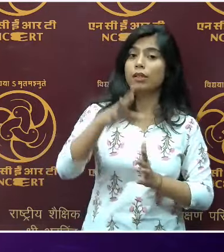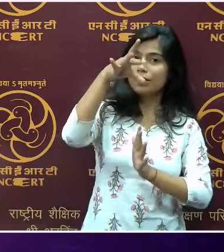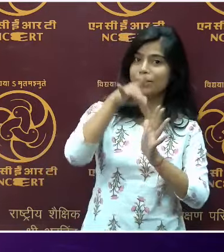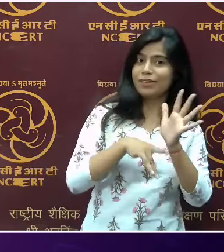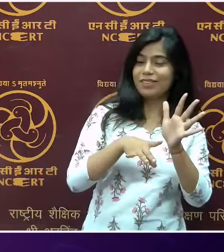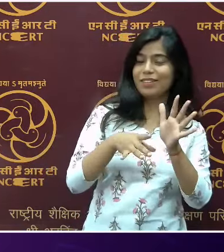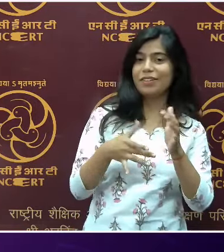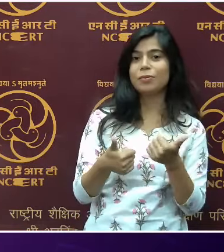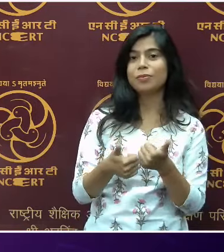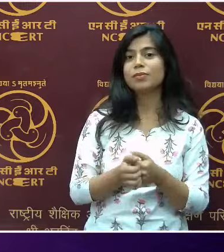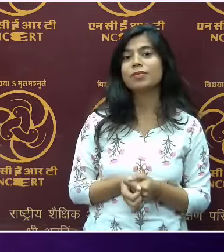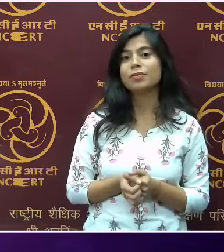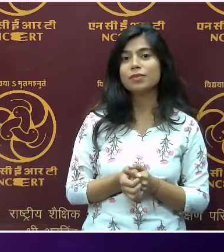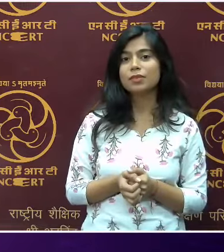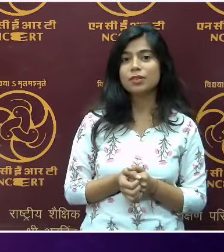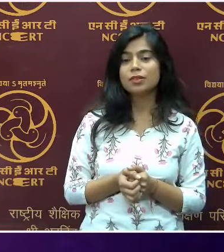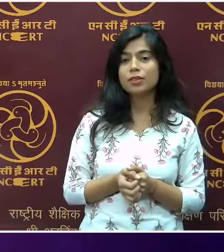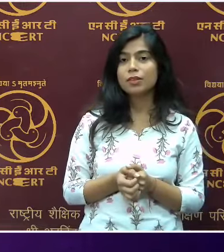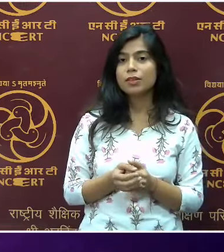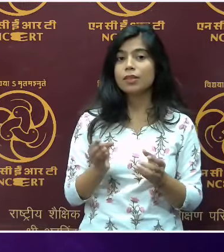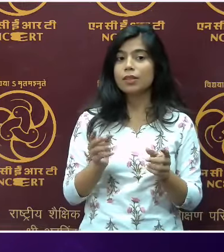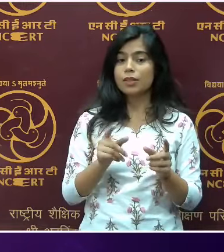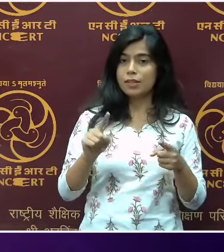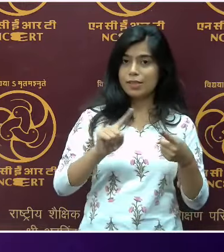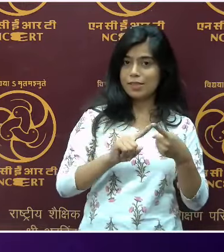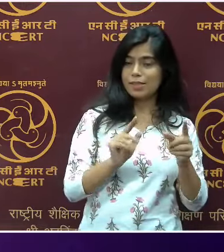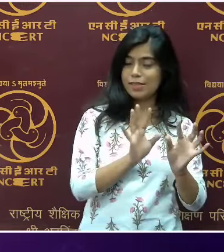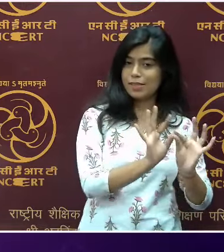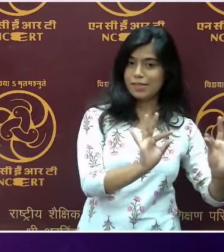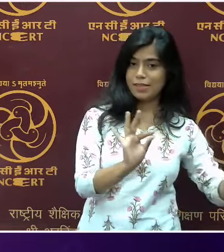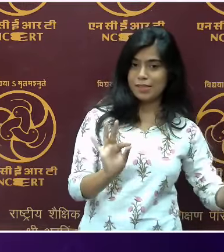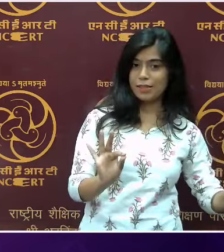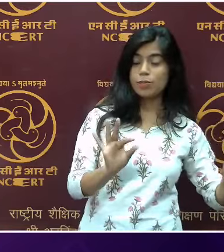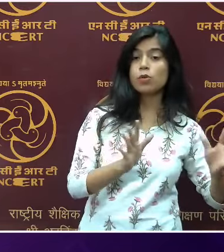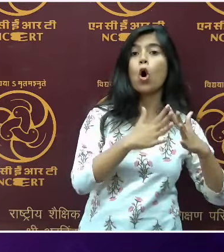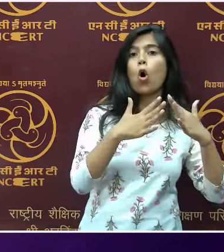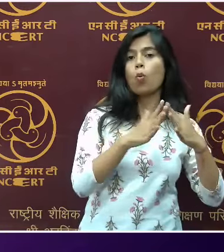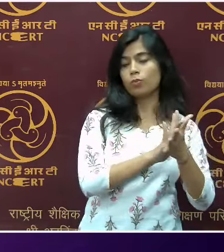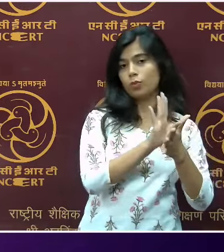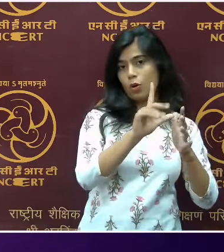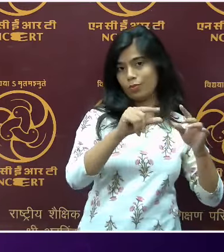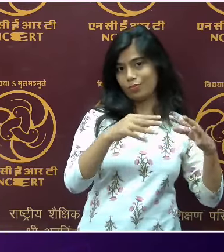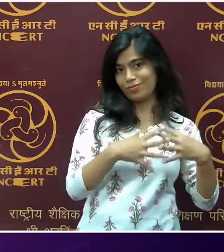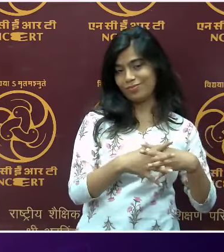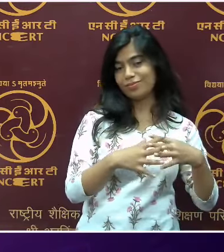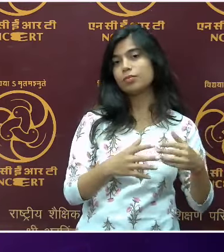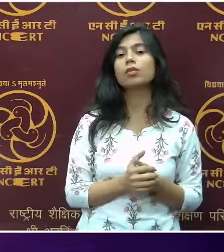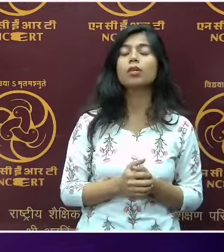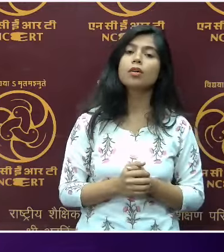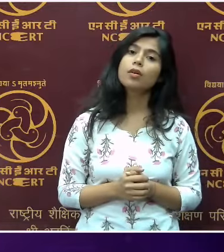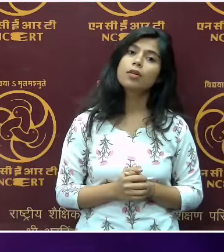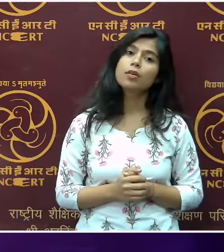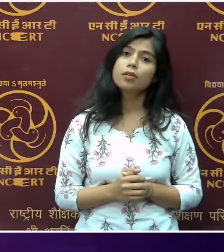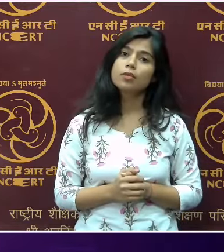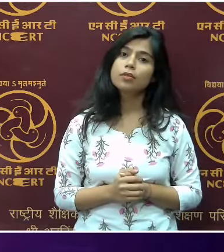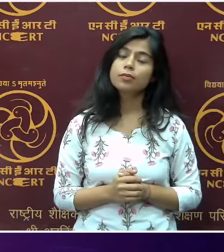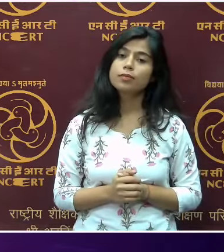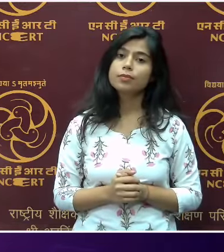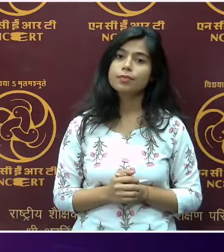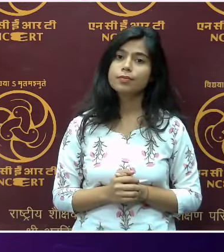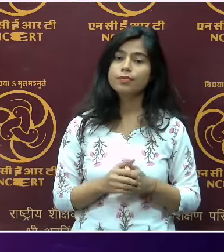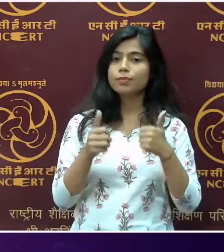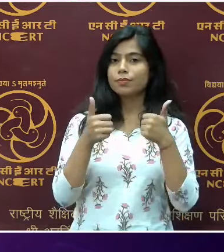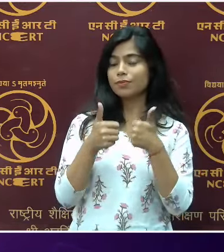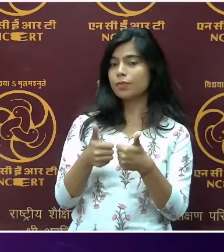the simple circuit and Ohm's law. Okay. From that topic, we can discuss some of the queries.